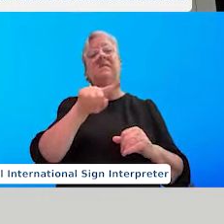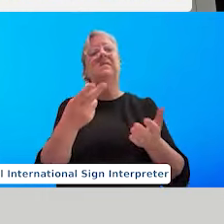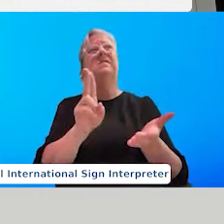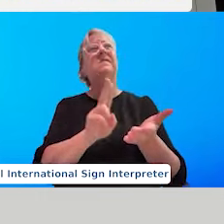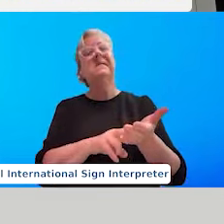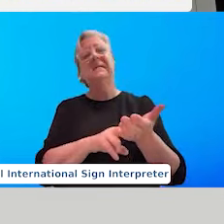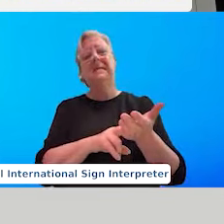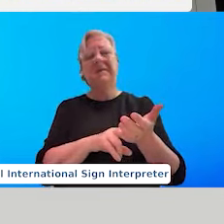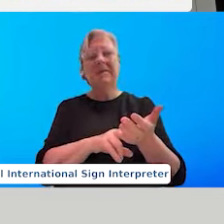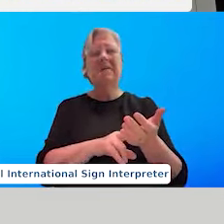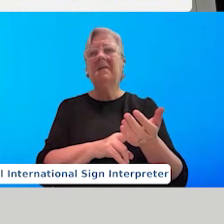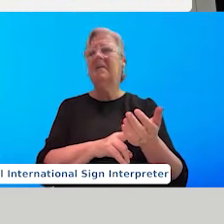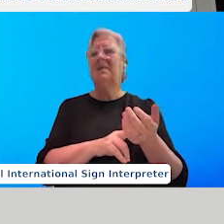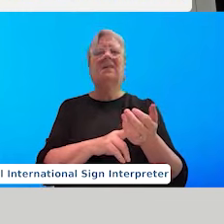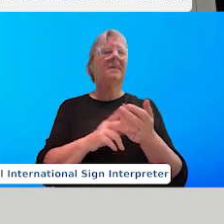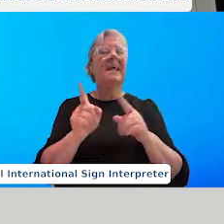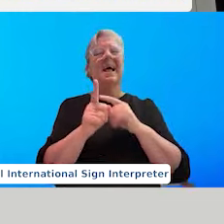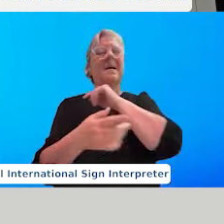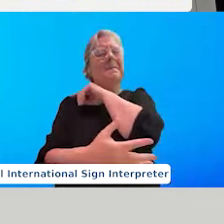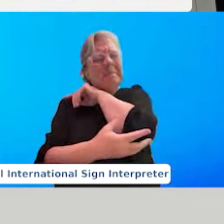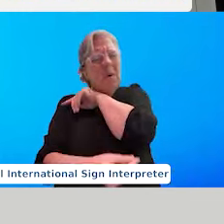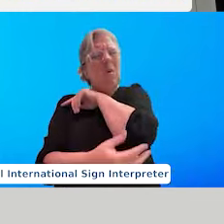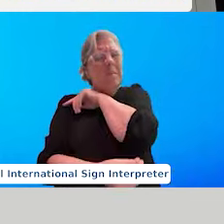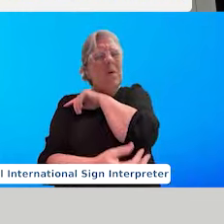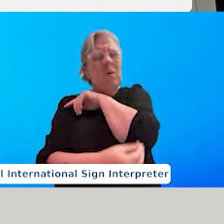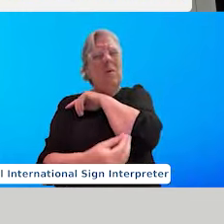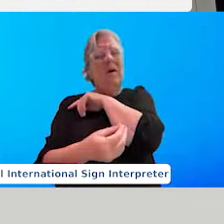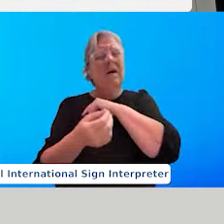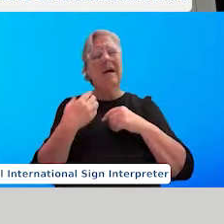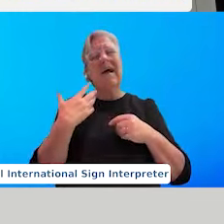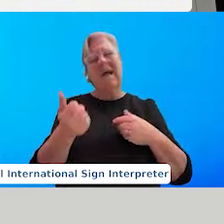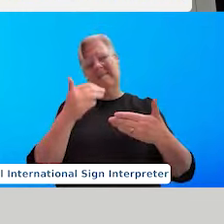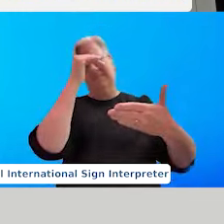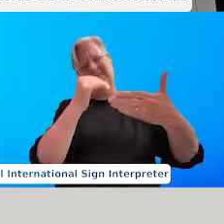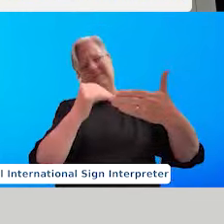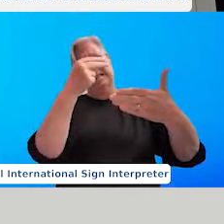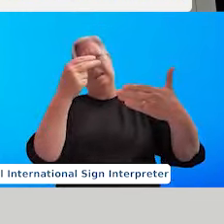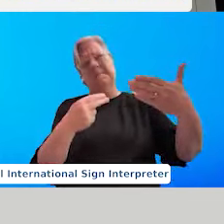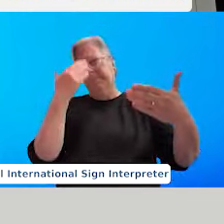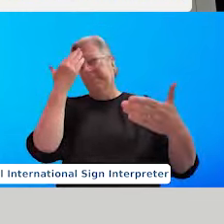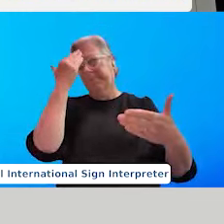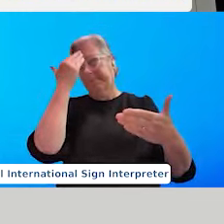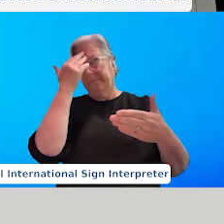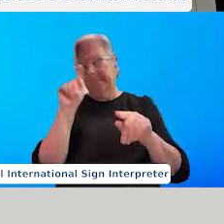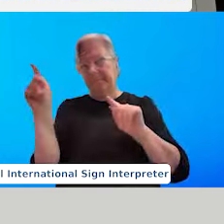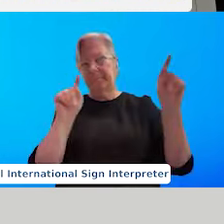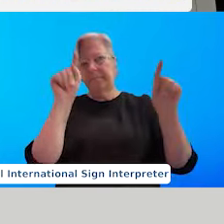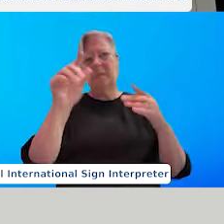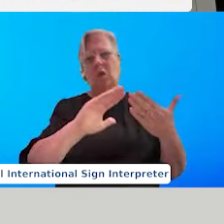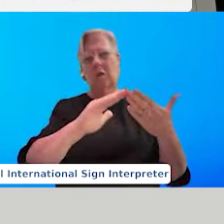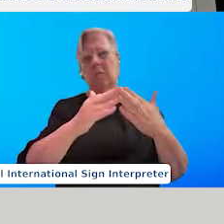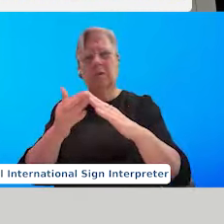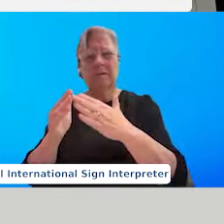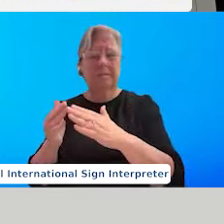to 18 years, they get like 1,000 baht, and with the same rate as for those